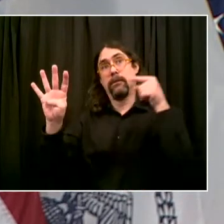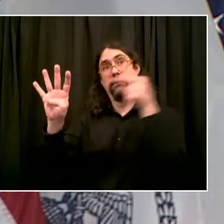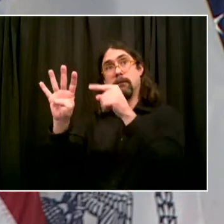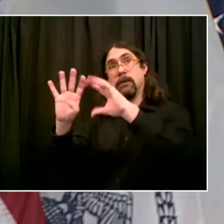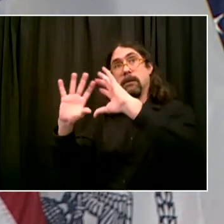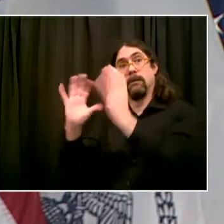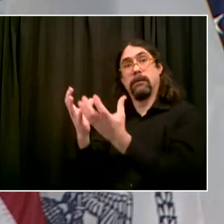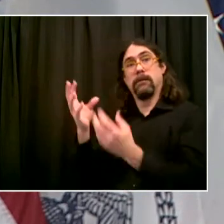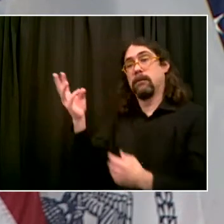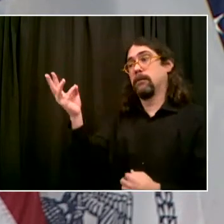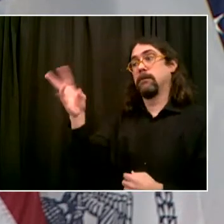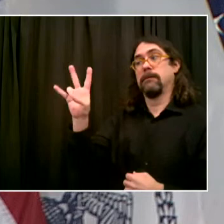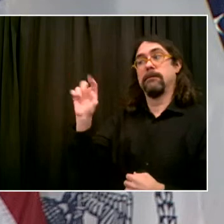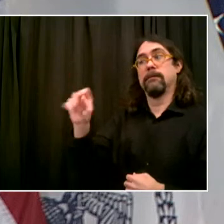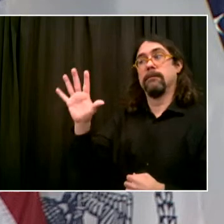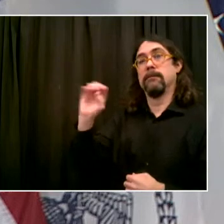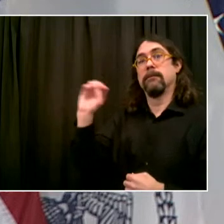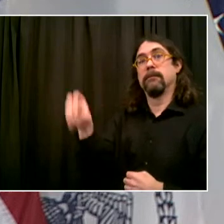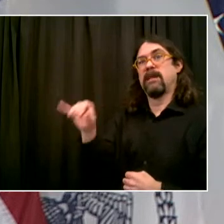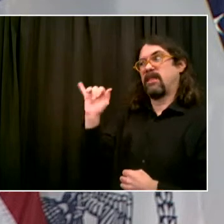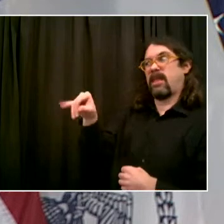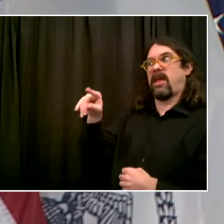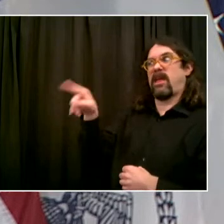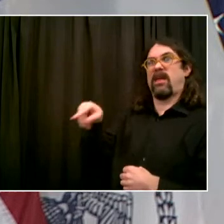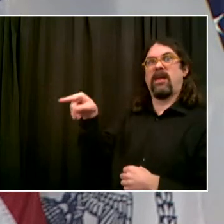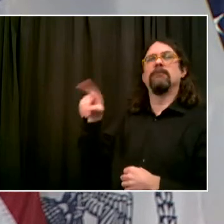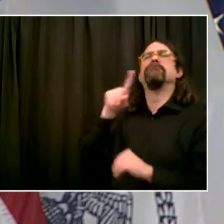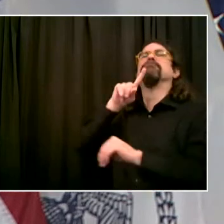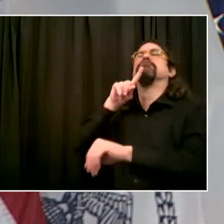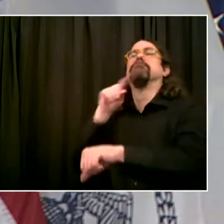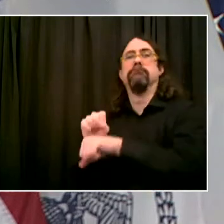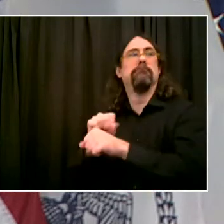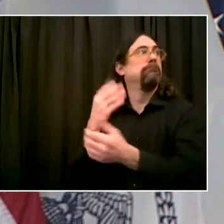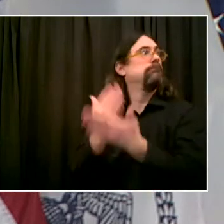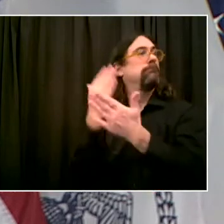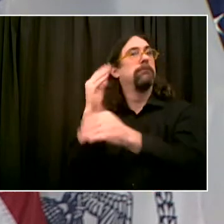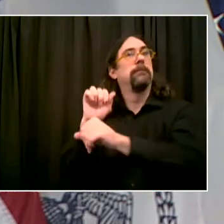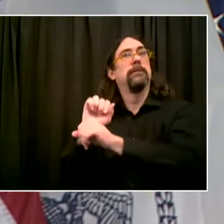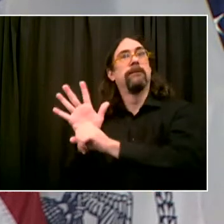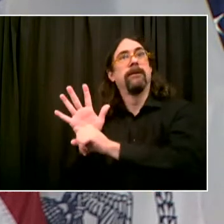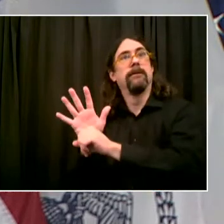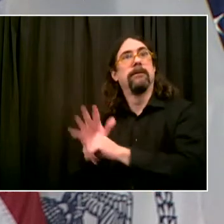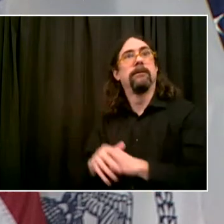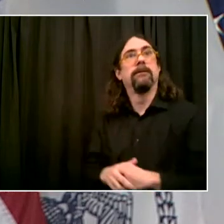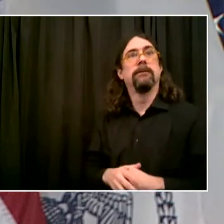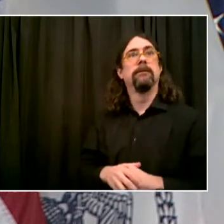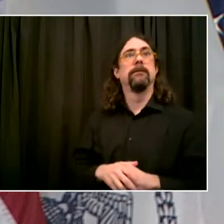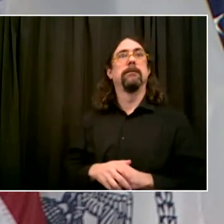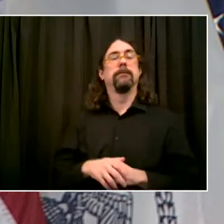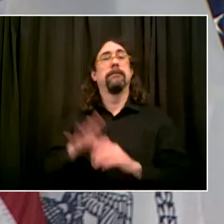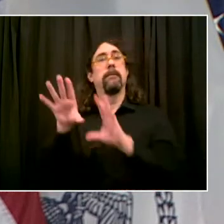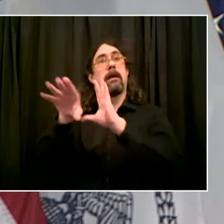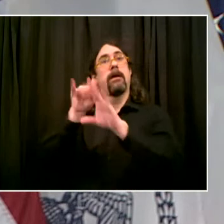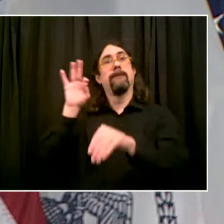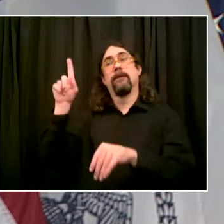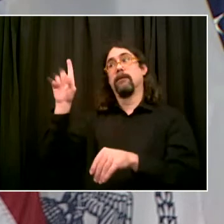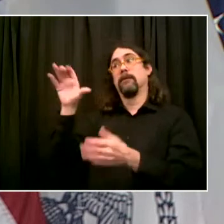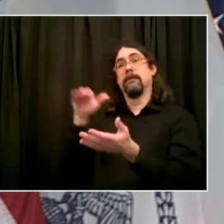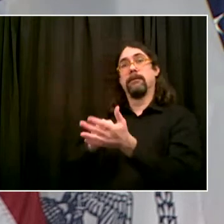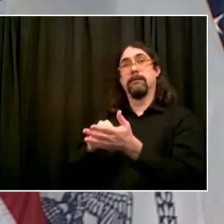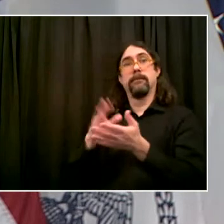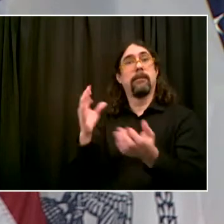Hospitalization rate 5.18 per 100,000. Number two, new reported cases on a 7-day